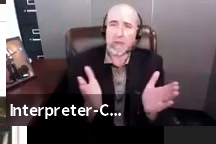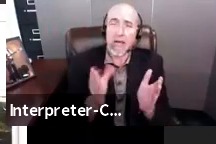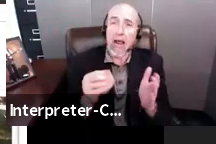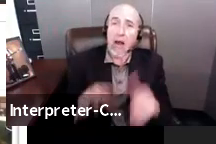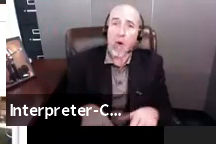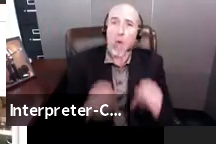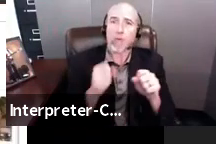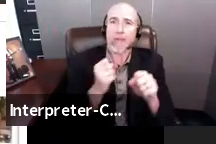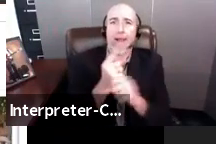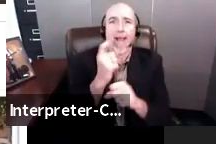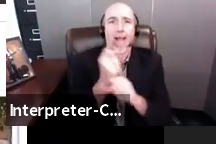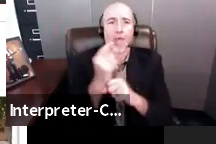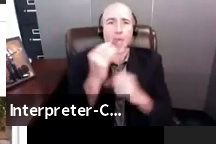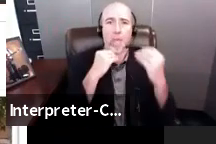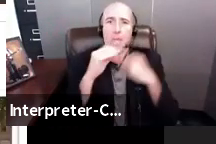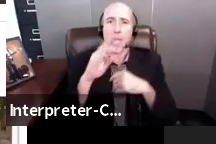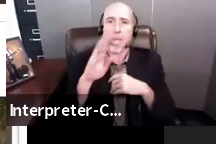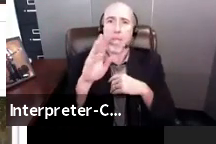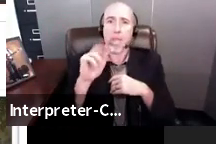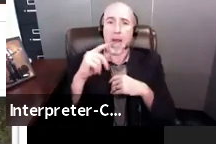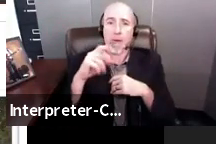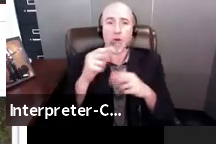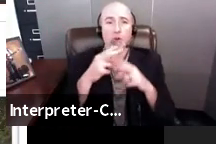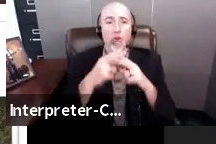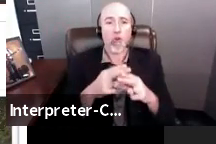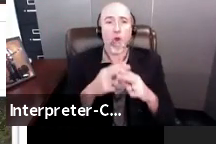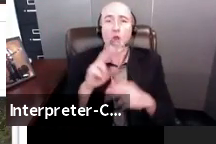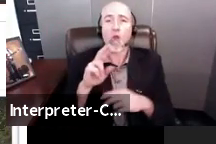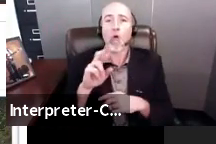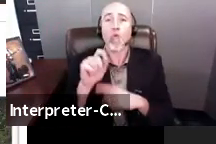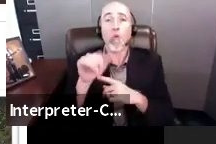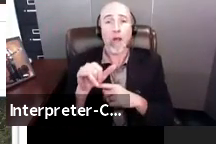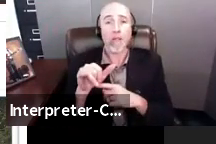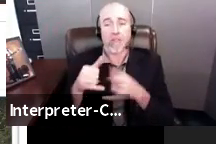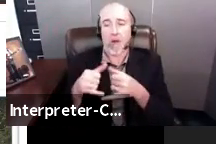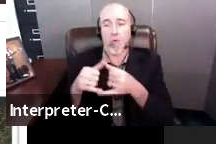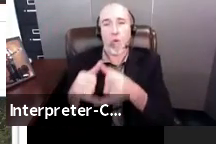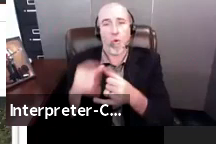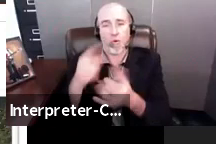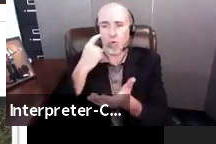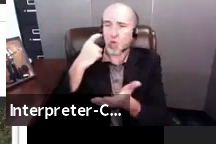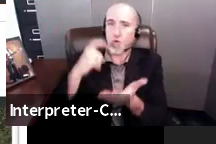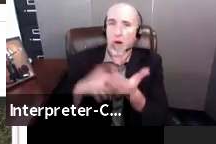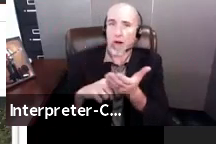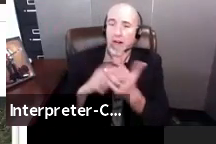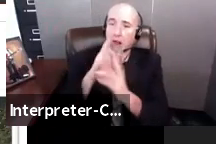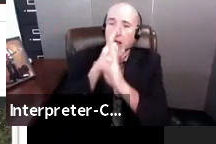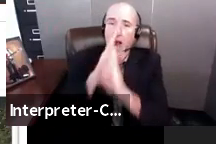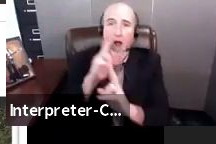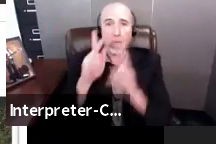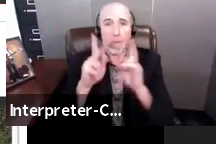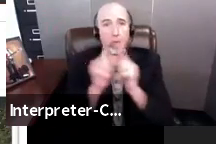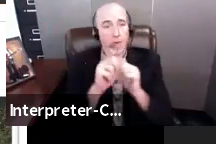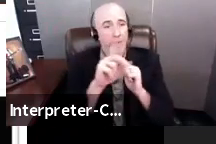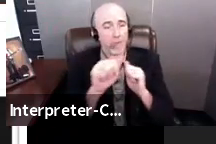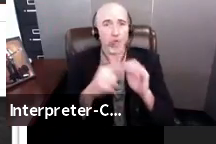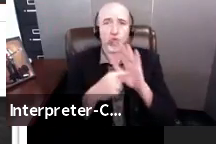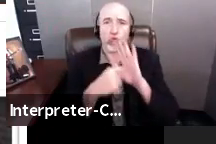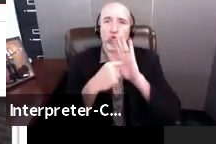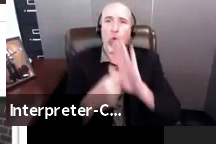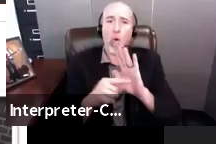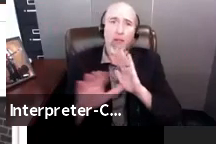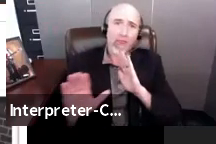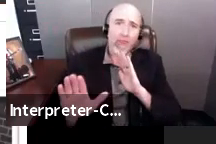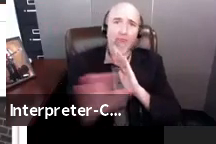banquet each October called the Rusty's Award to recognize and honor persons with disabilities to show